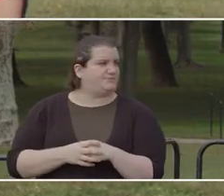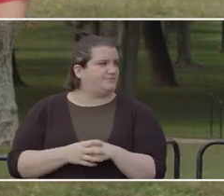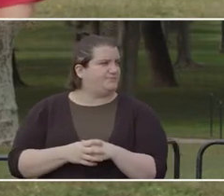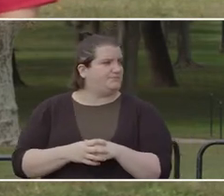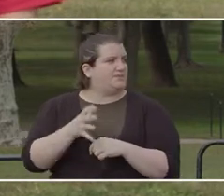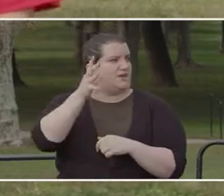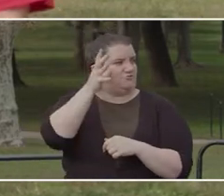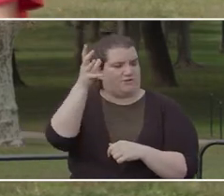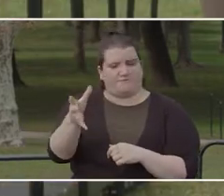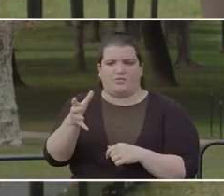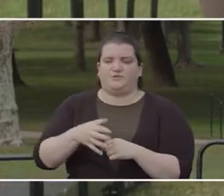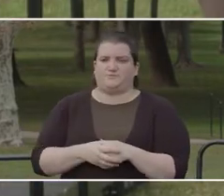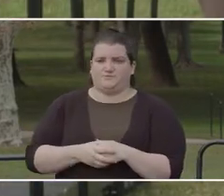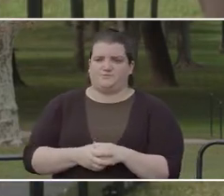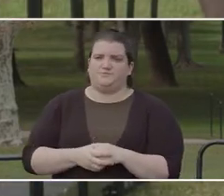grandfather.